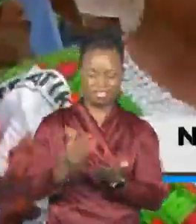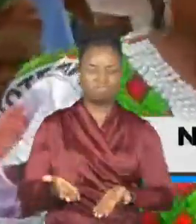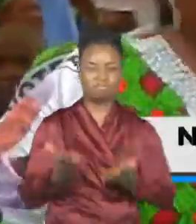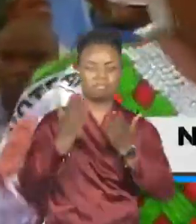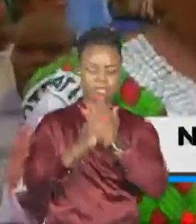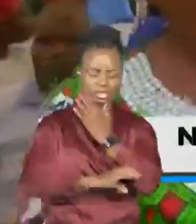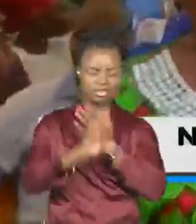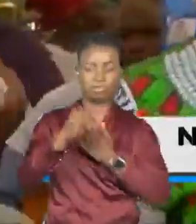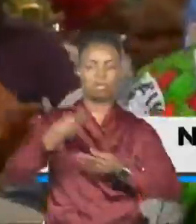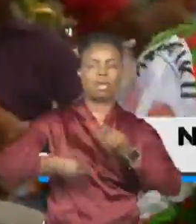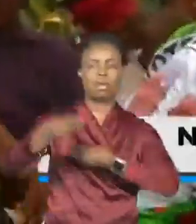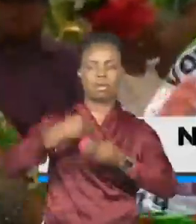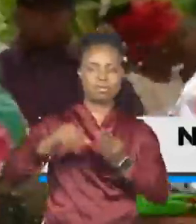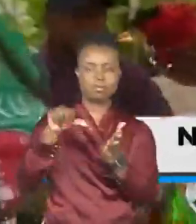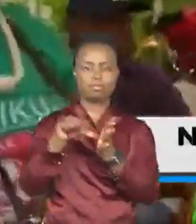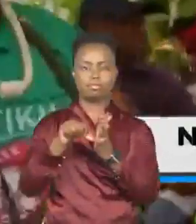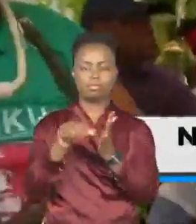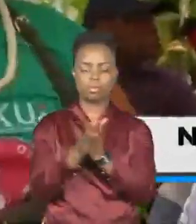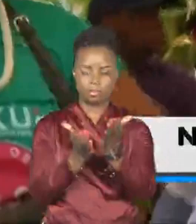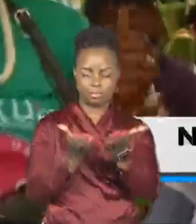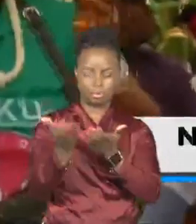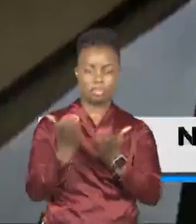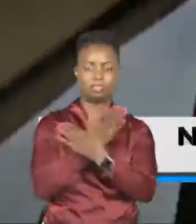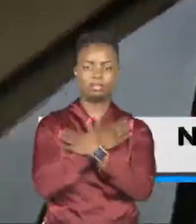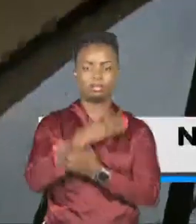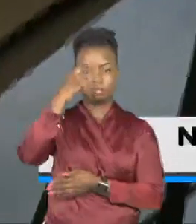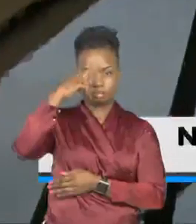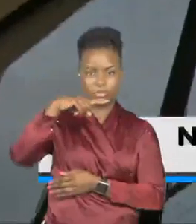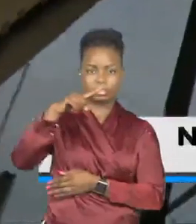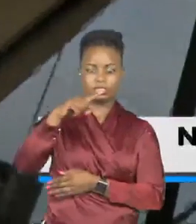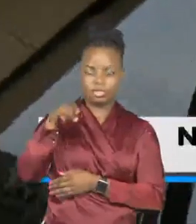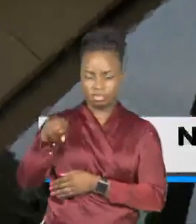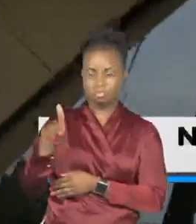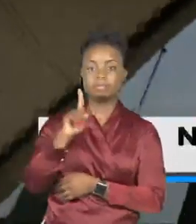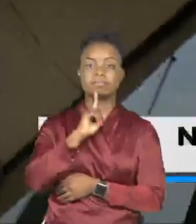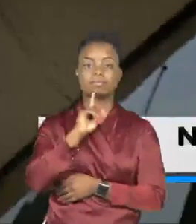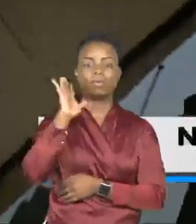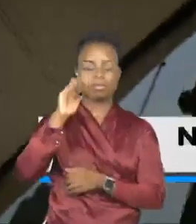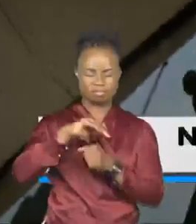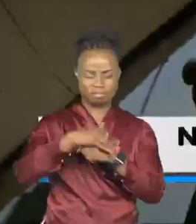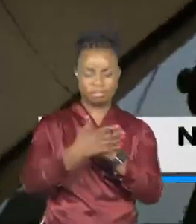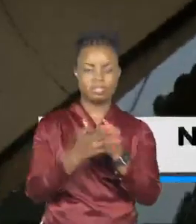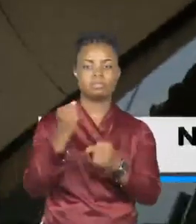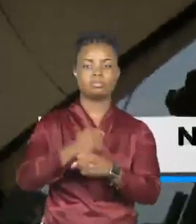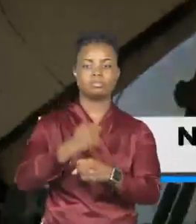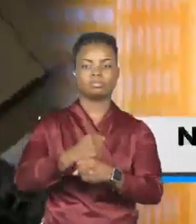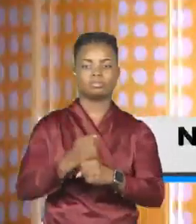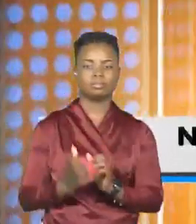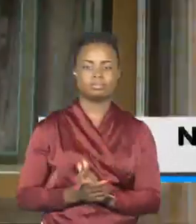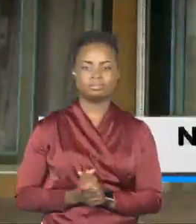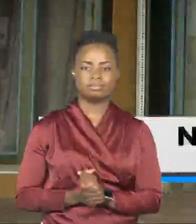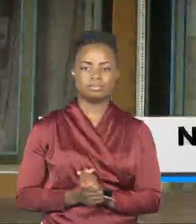of economic doldrums with business-friendly policies that he says will create jobs.